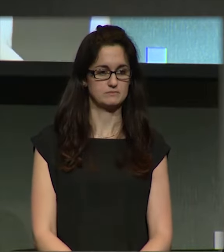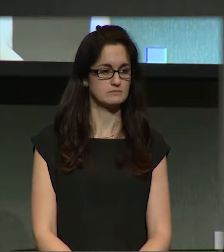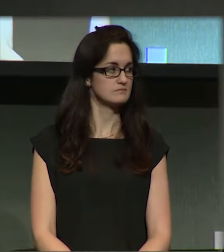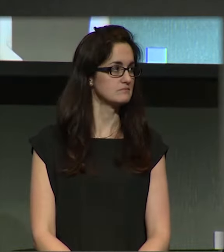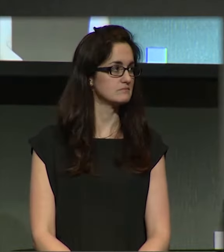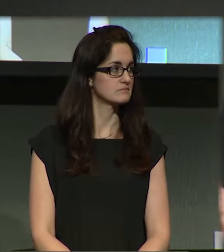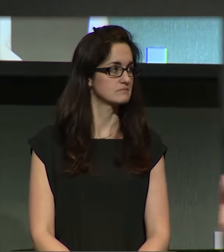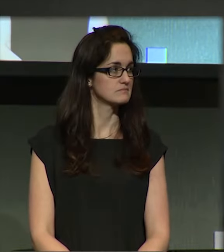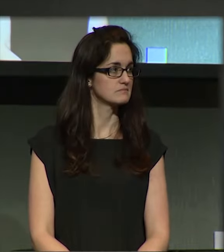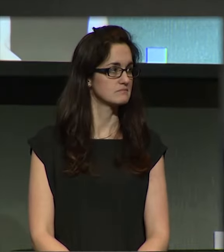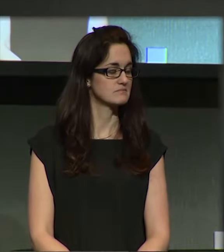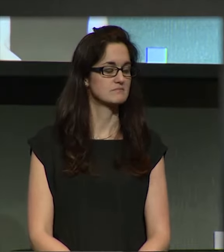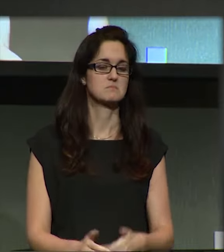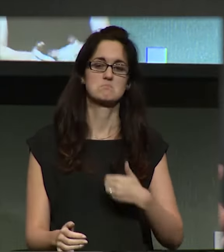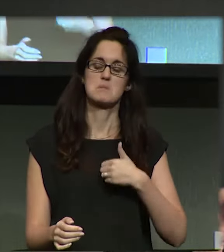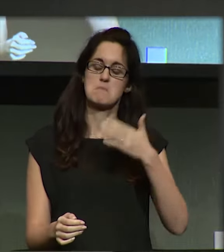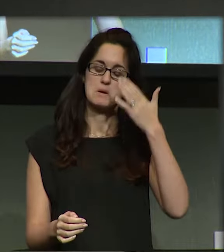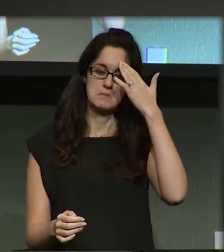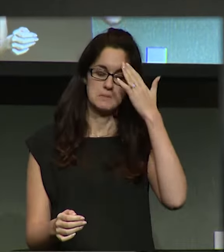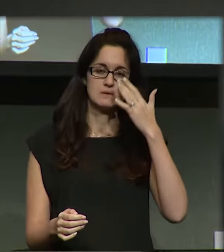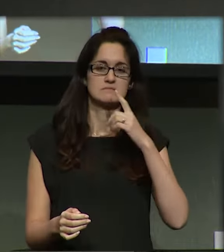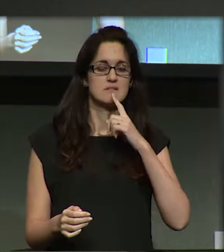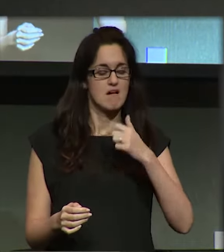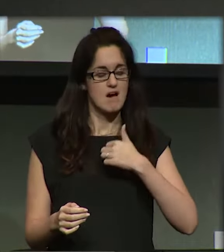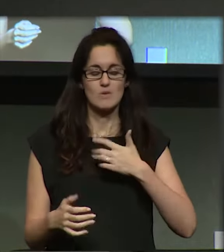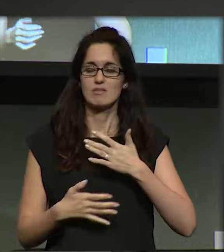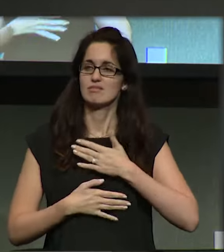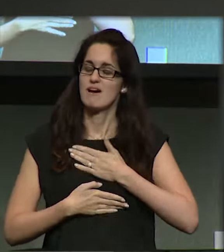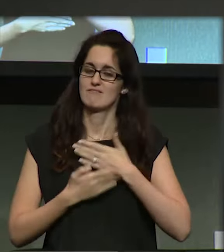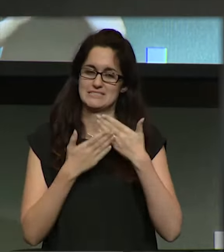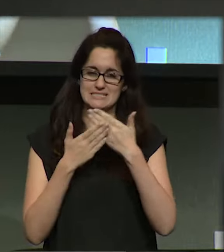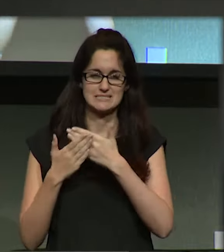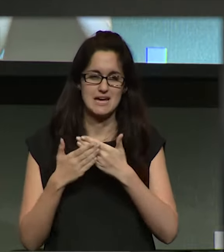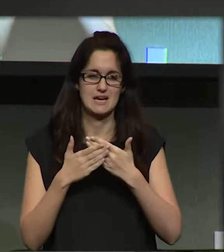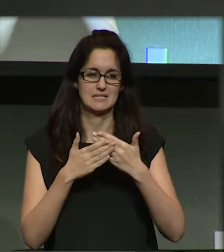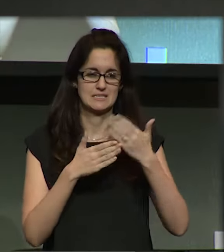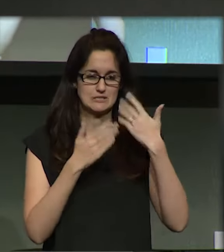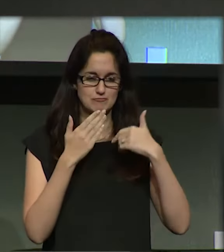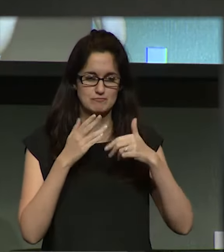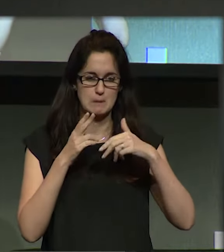She said, I would love to be an archaeologist, but we're only allowed to go to school until grade three.